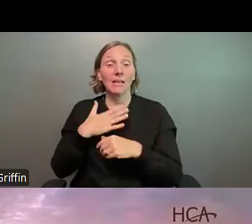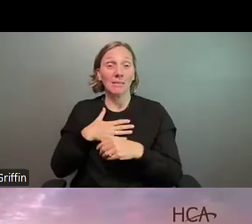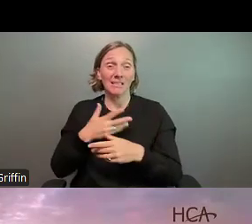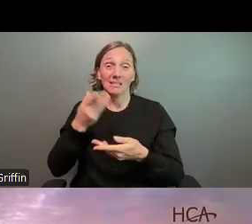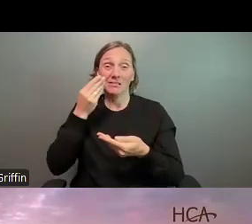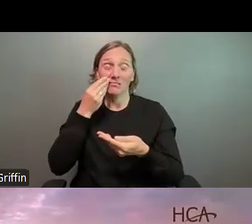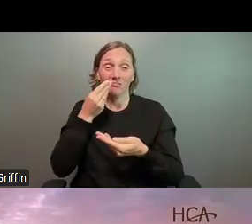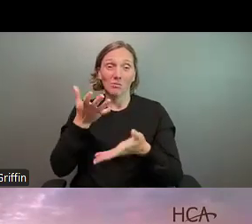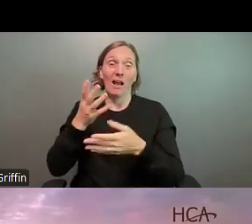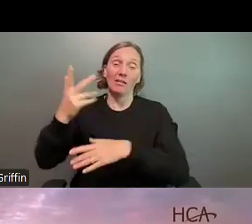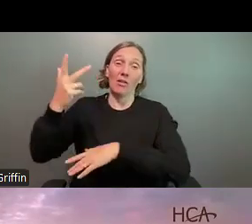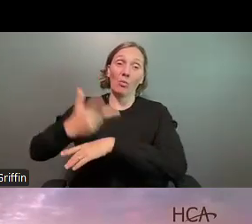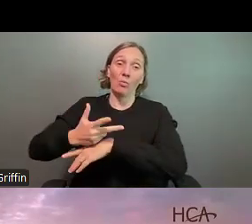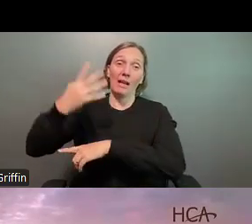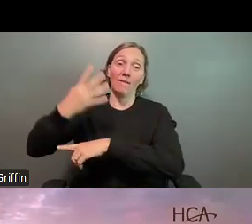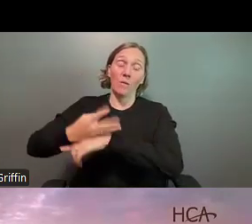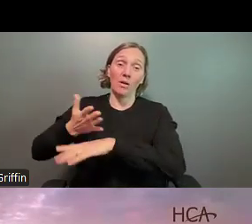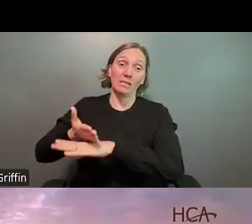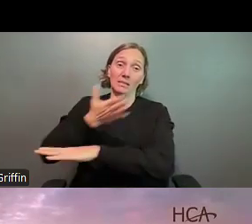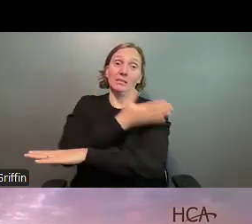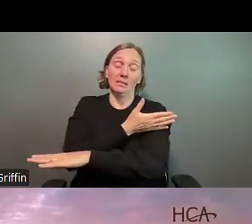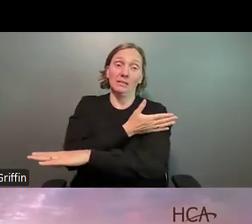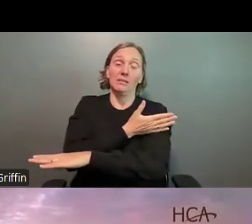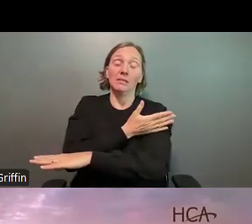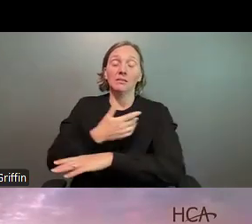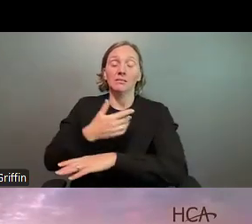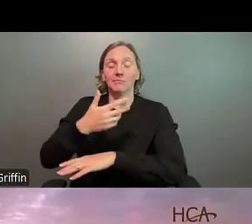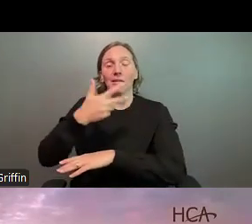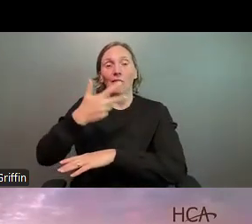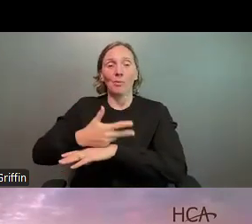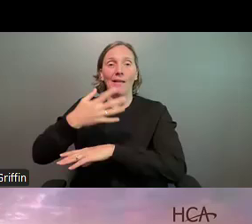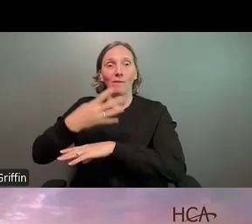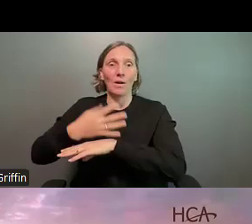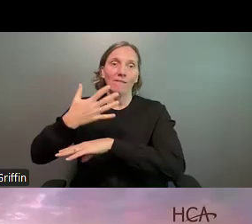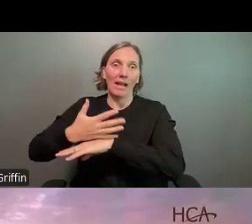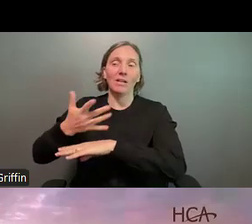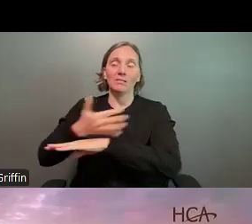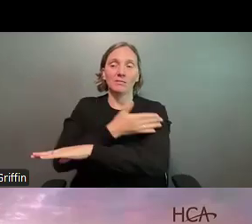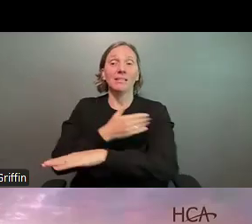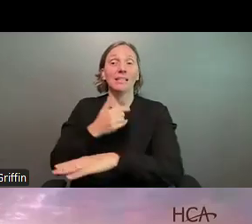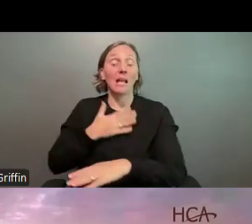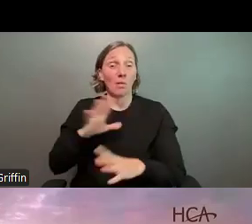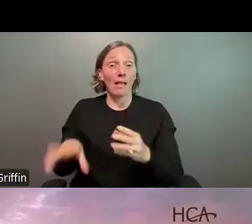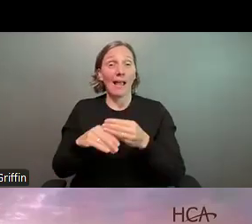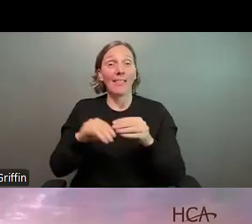in advance, and I will put this information and that phone number in the chat.